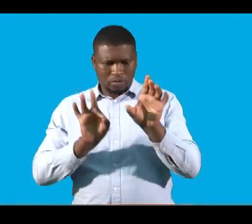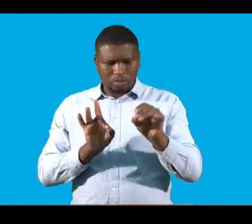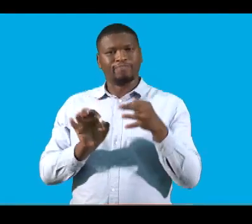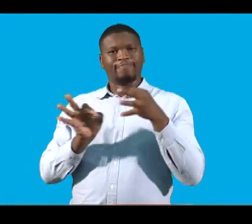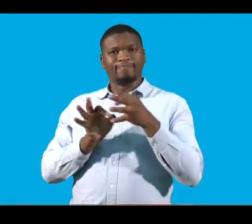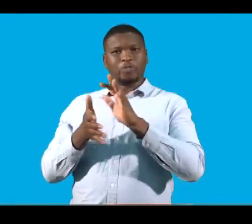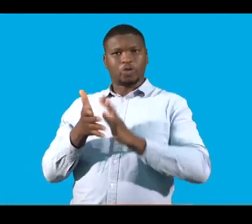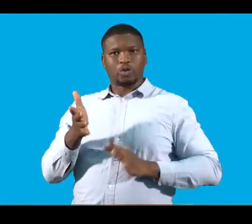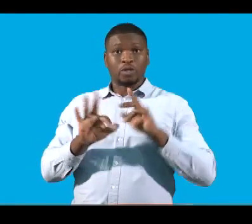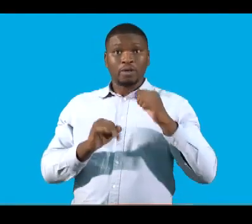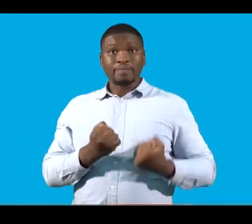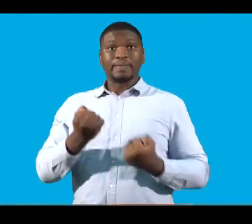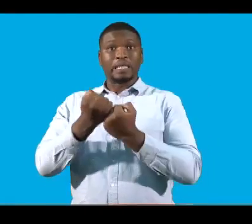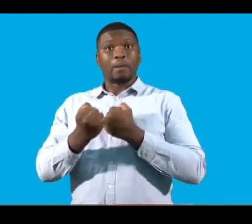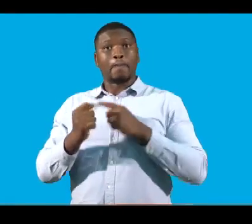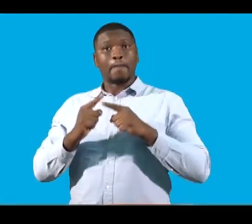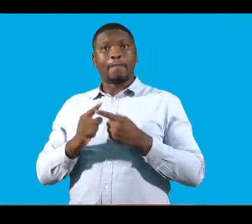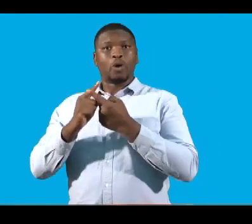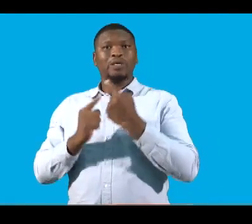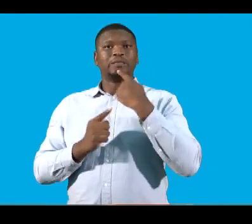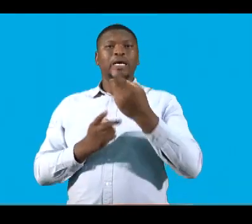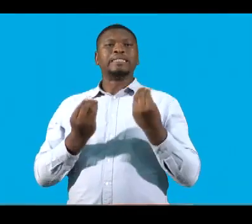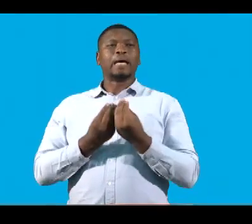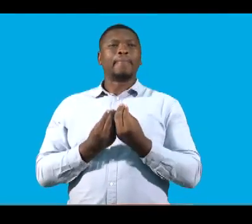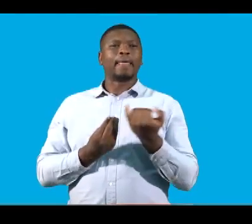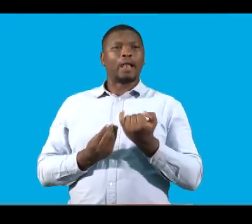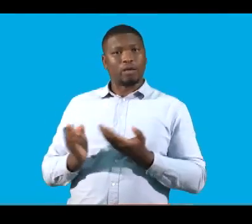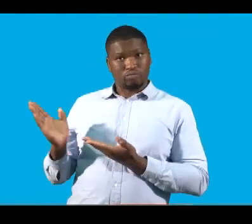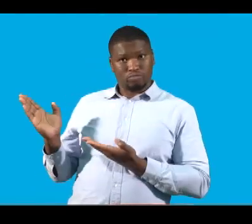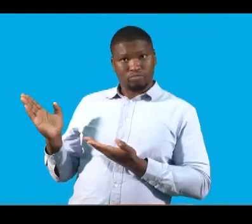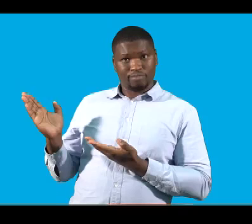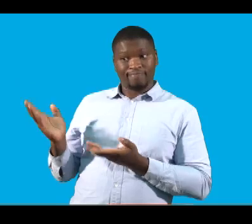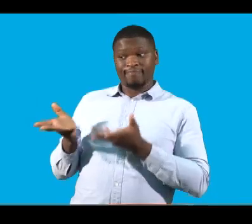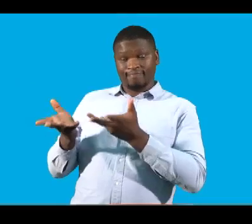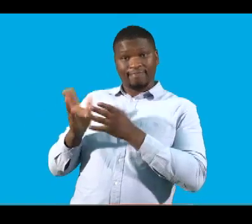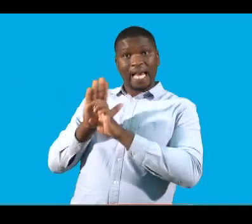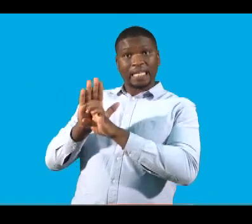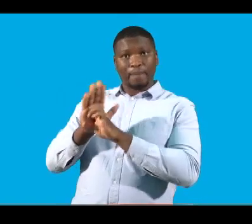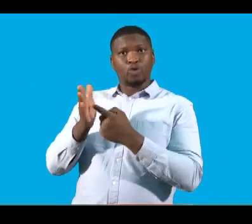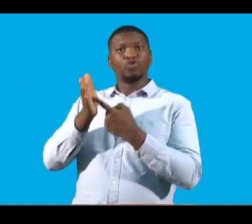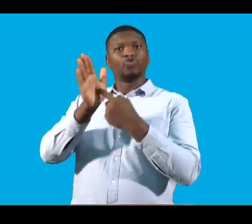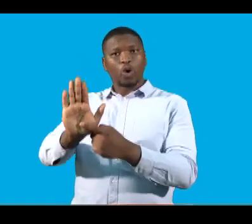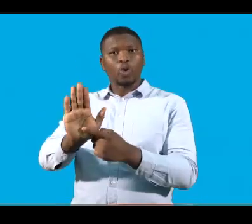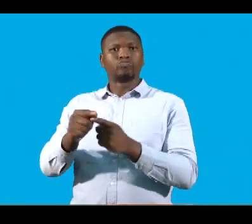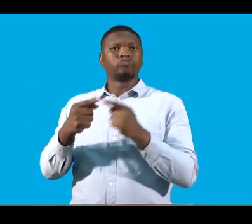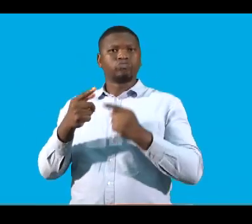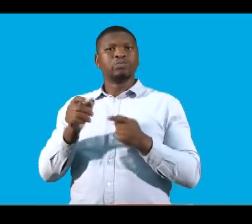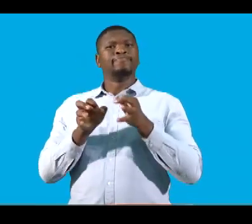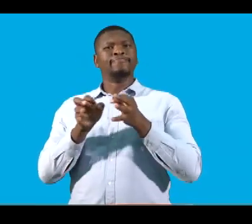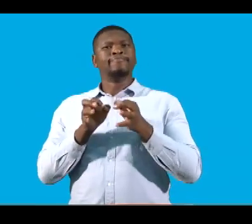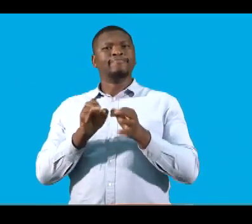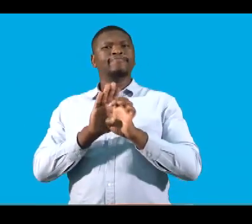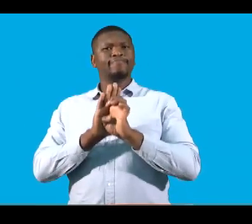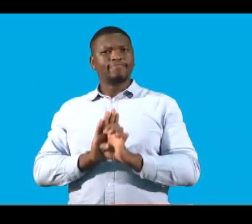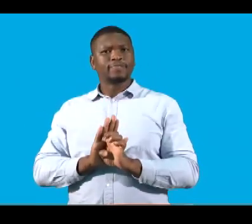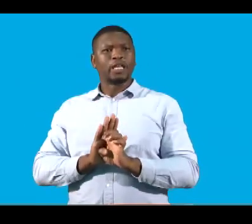bits of the story or use examples that back up your point and say something like this. This example shows